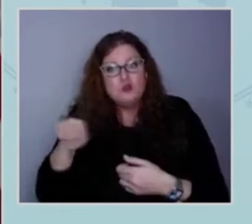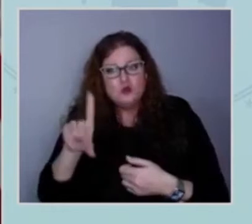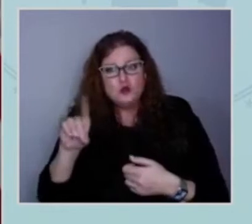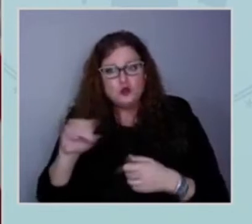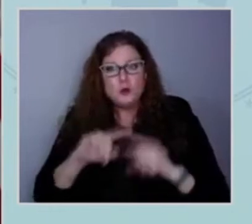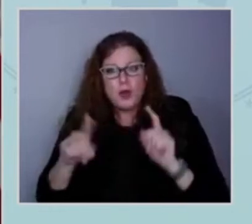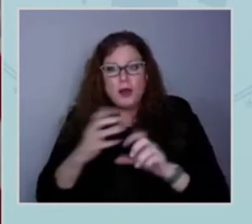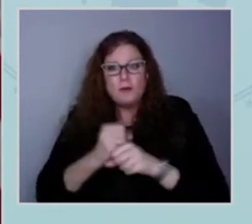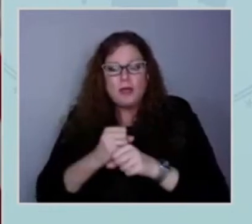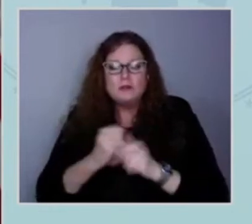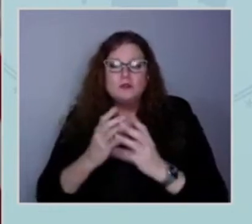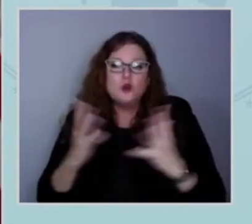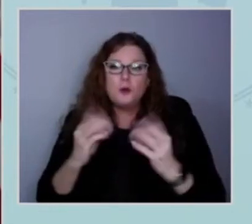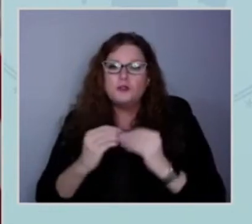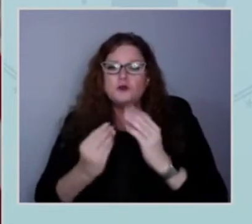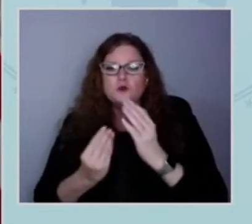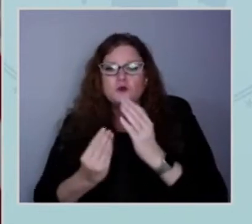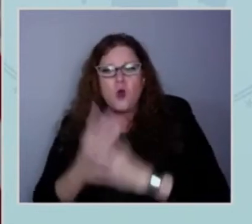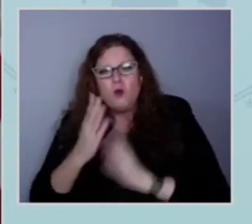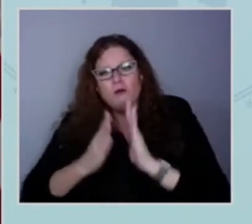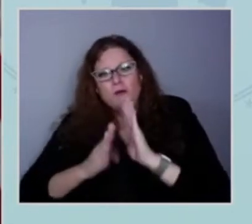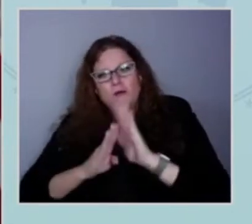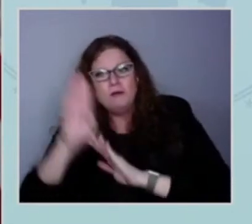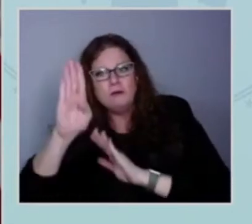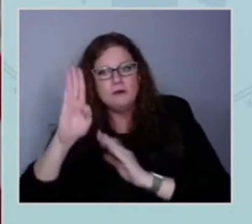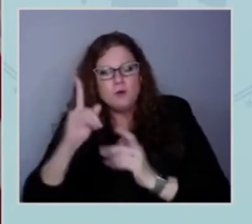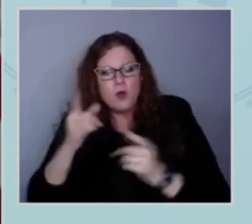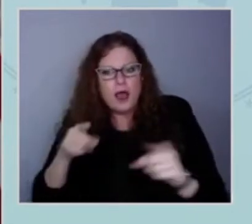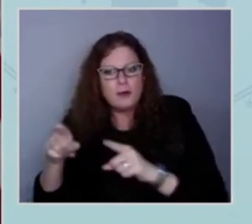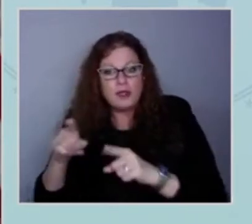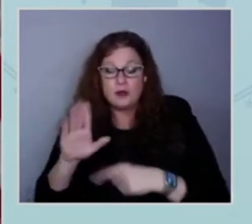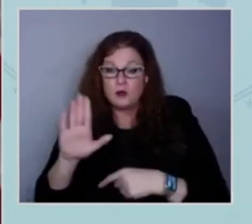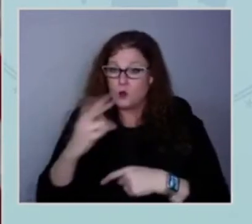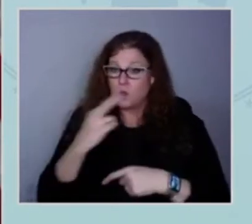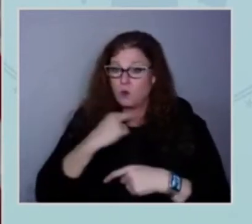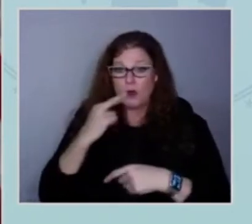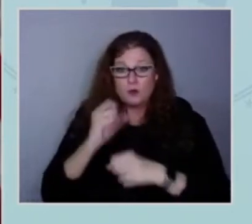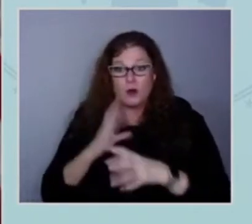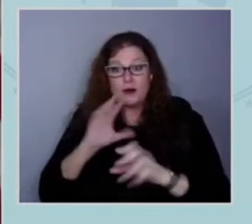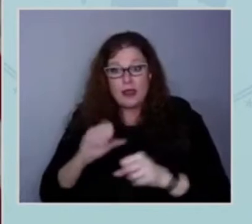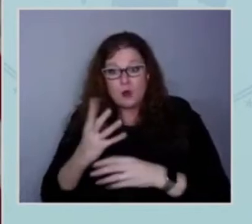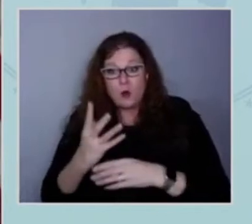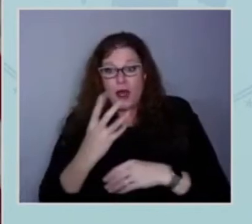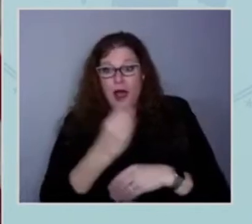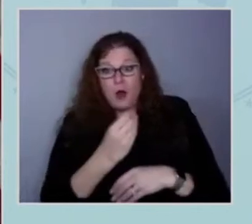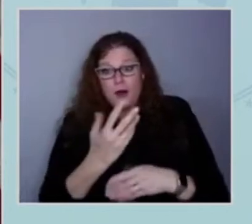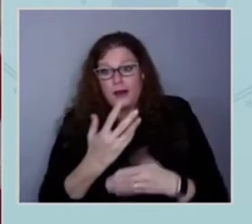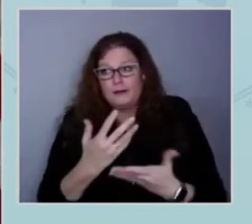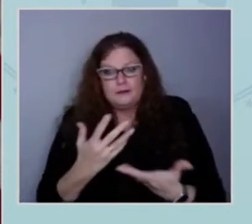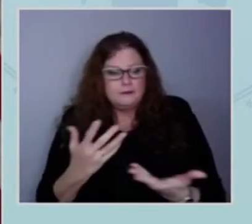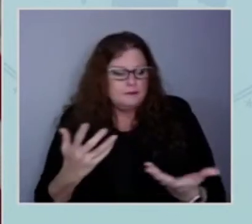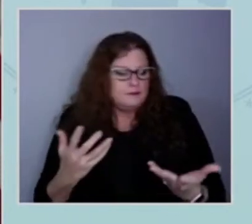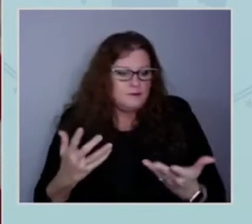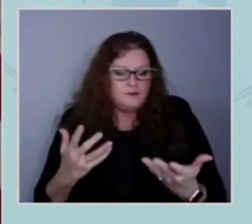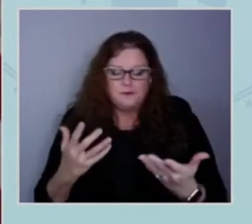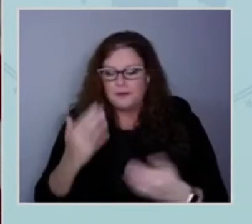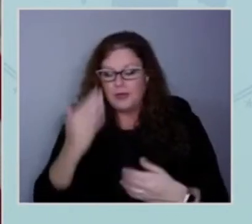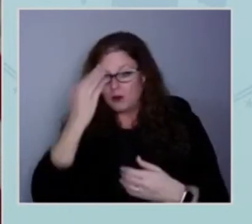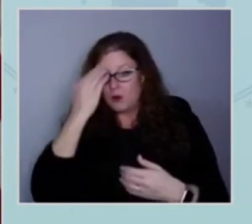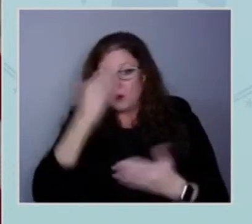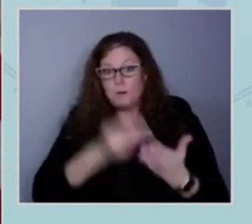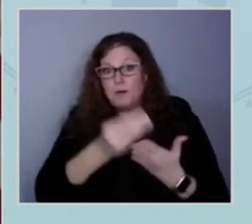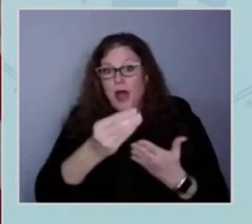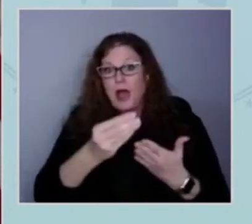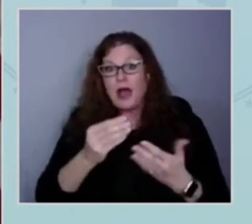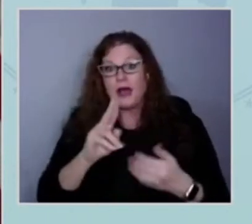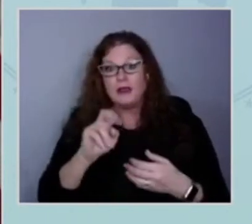you have a debt, you do, but it generates so much growth. When your restaurant employee